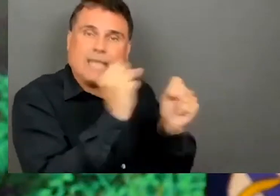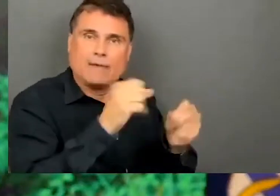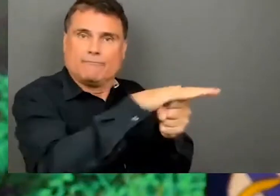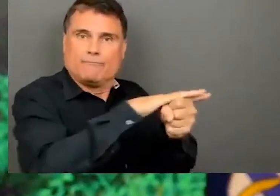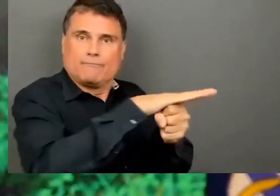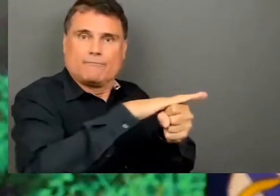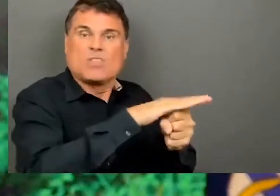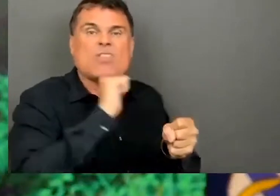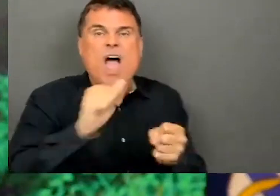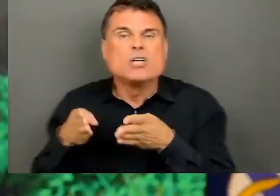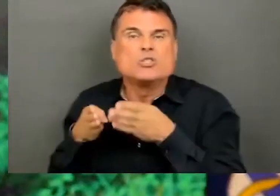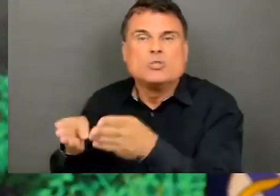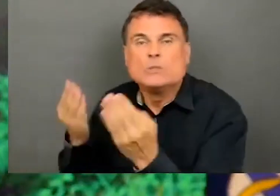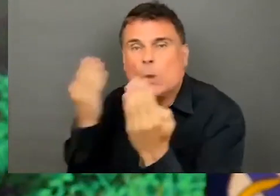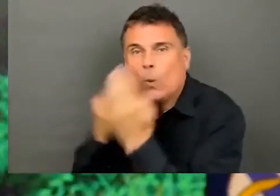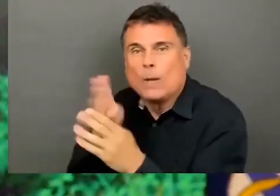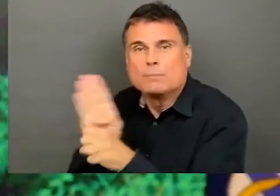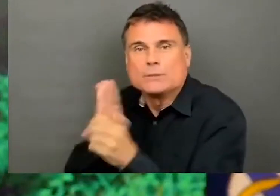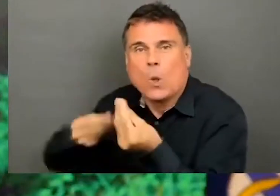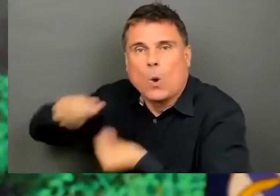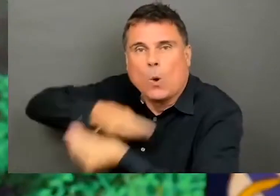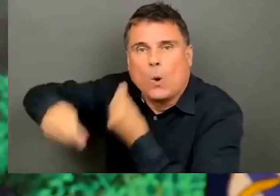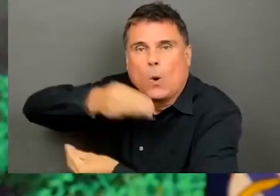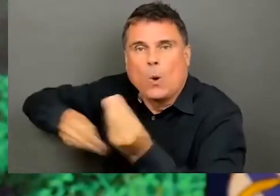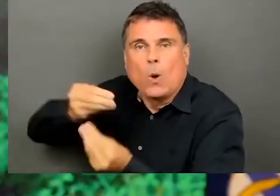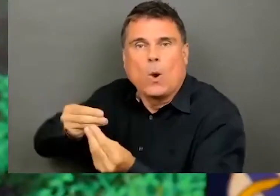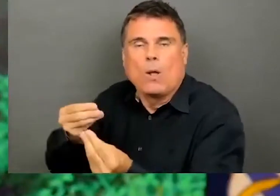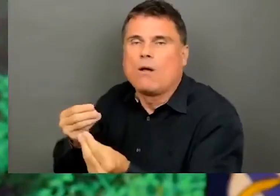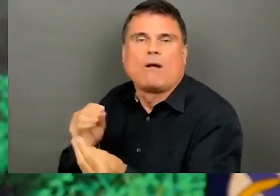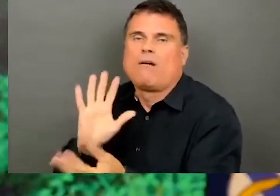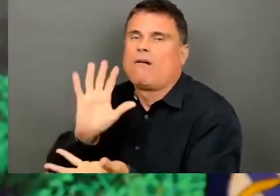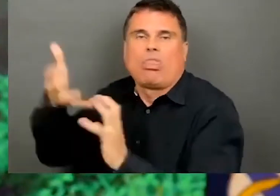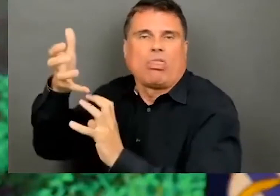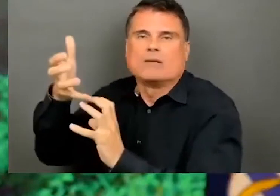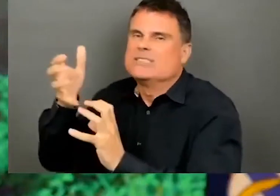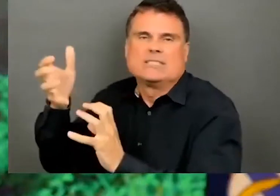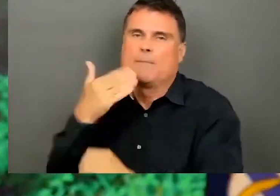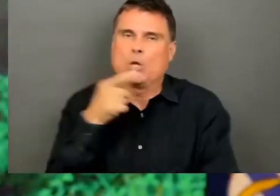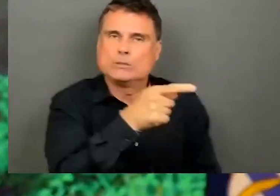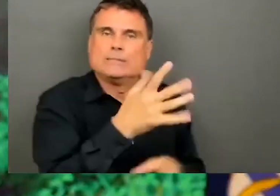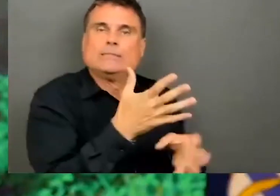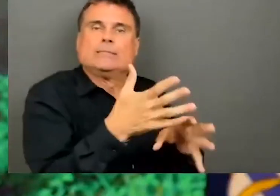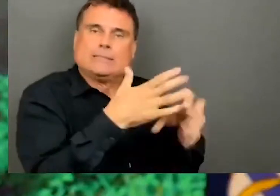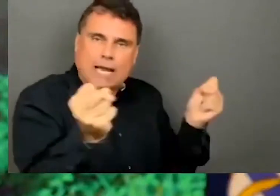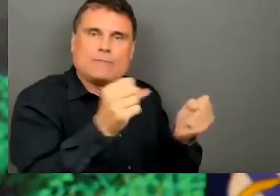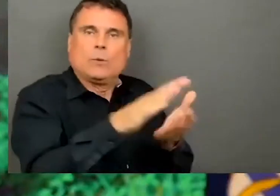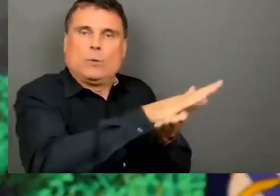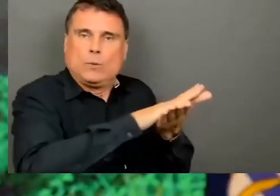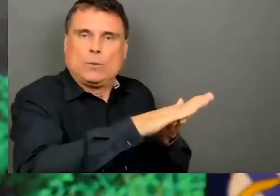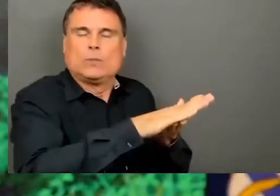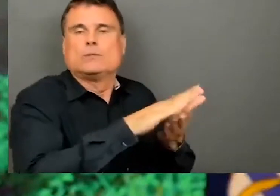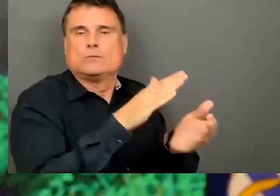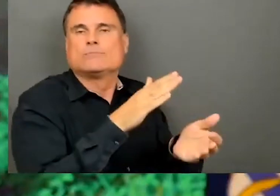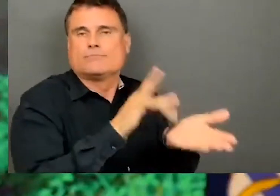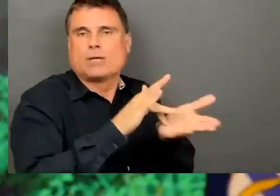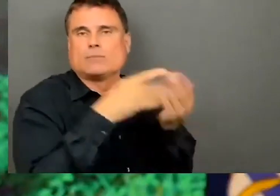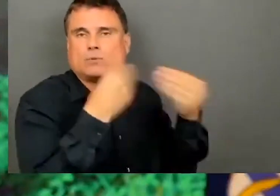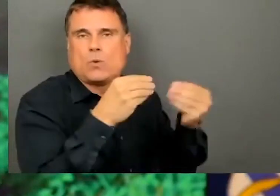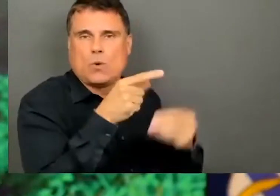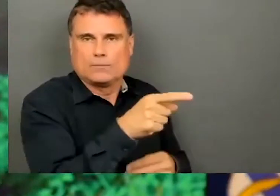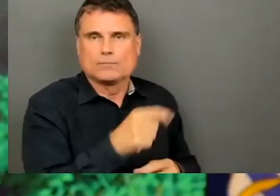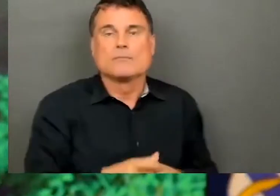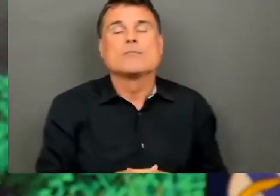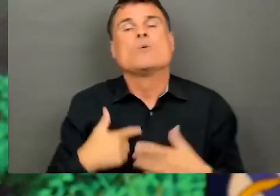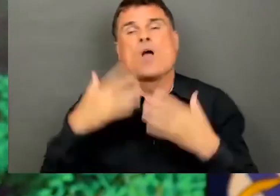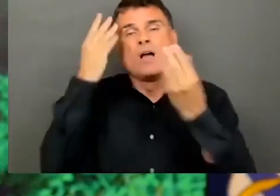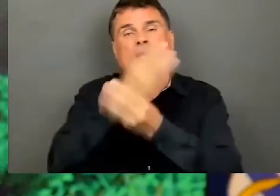to some prescribed safer supply to separate people from the increasingly toxic illicit drug supply. Thousands of people took